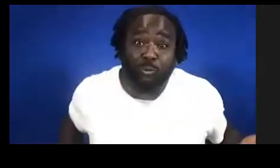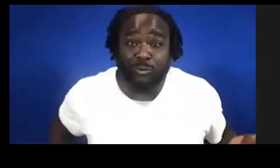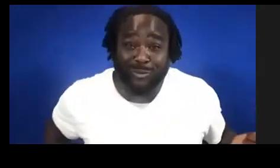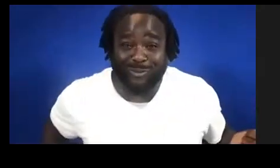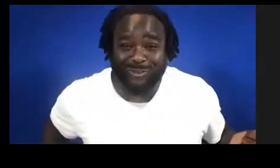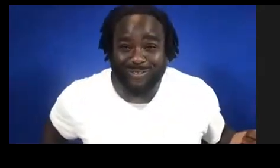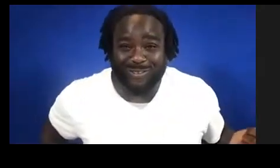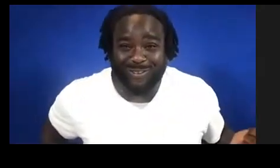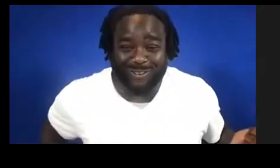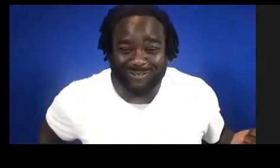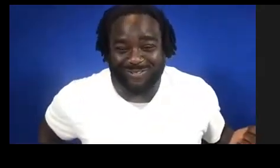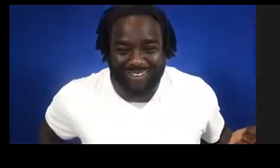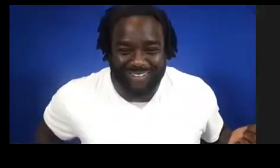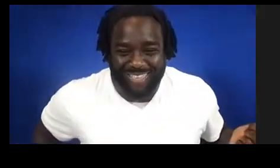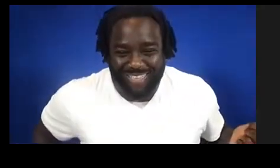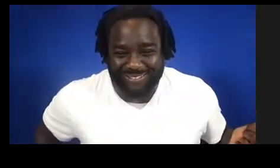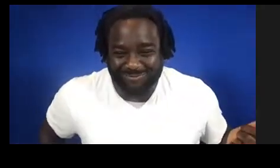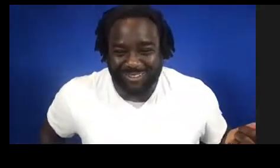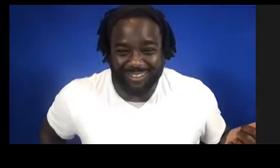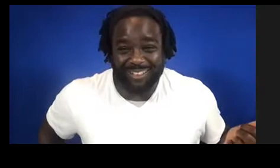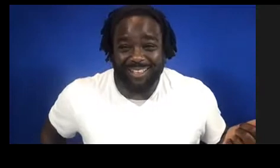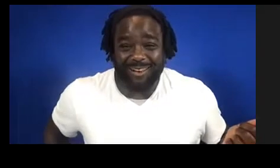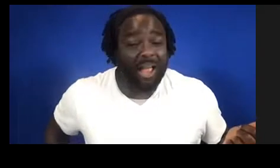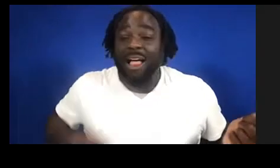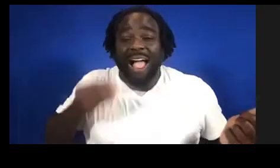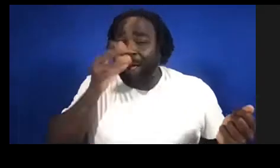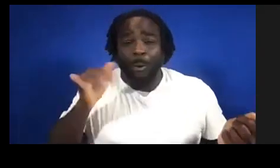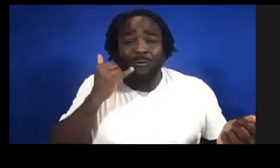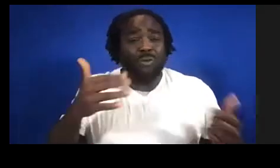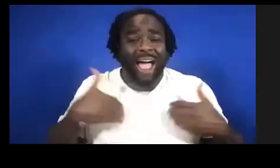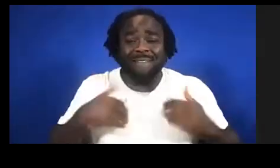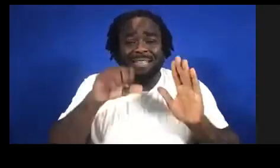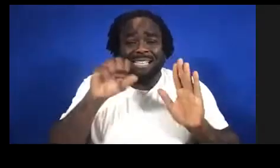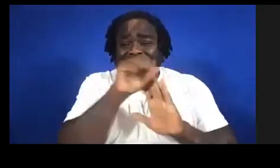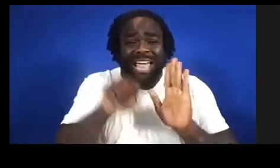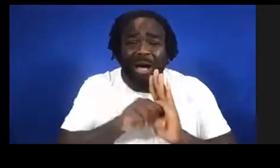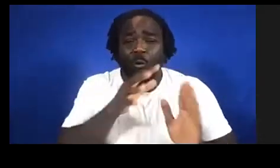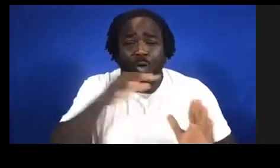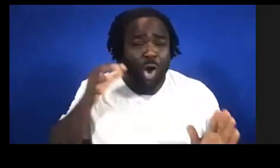I want to know what that deer's insurance is. You got a dent in my car.